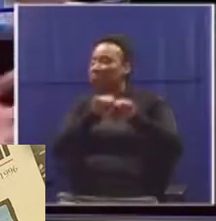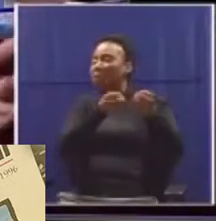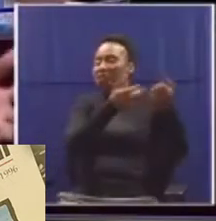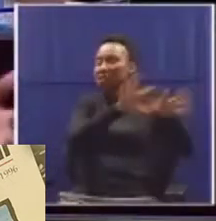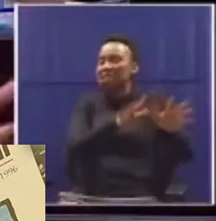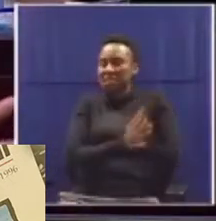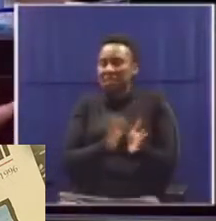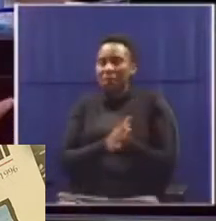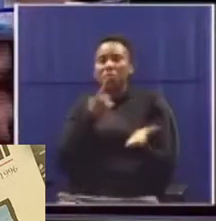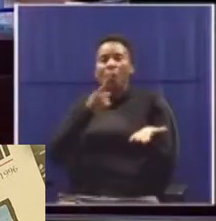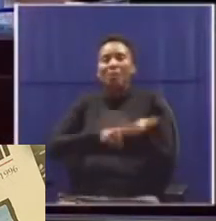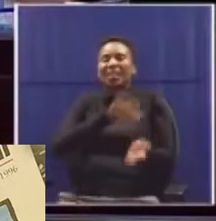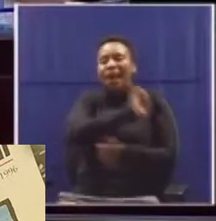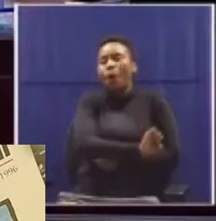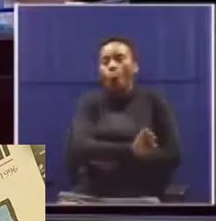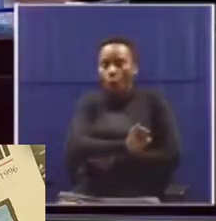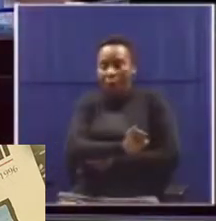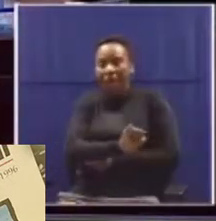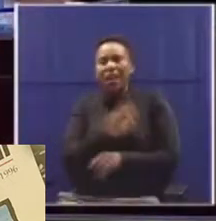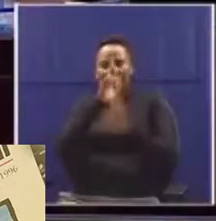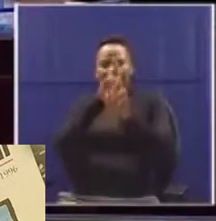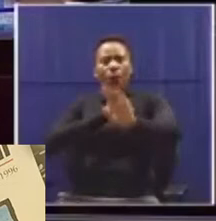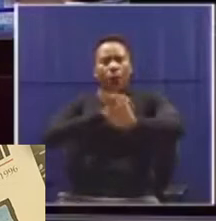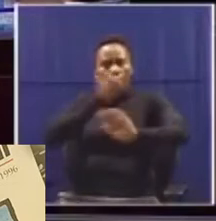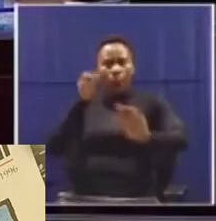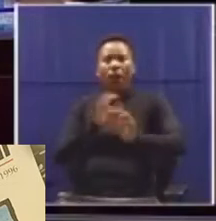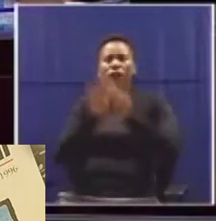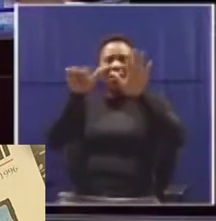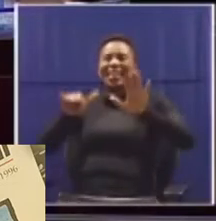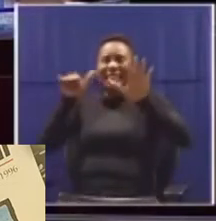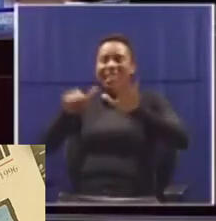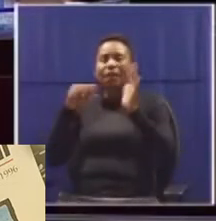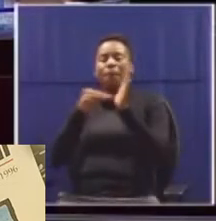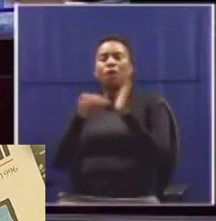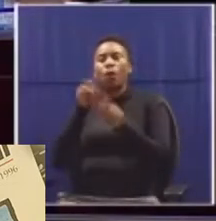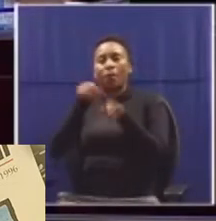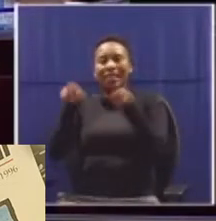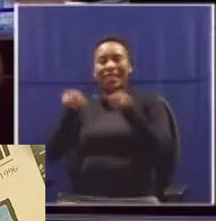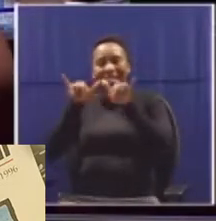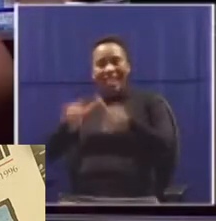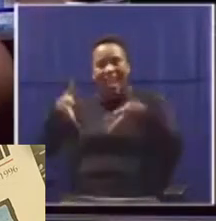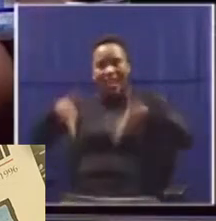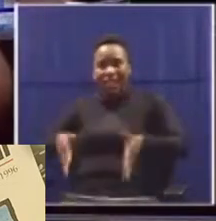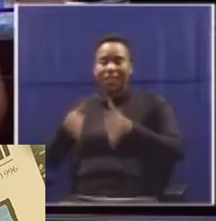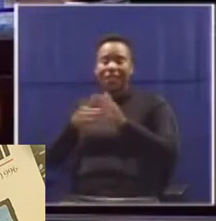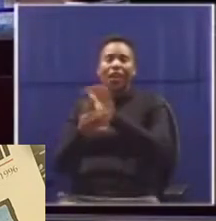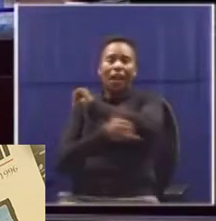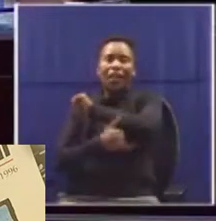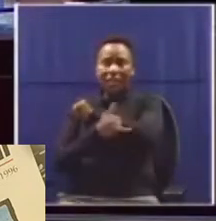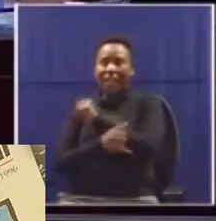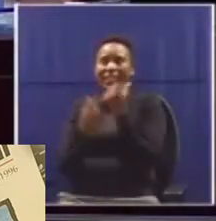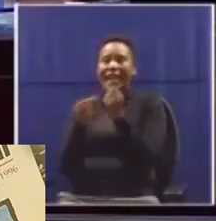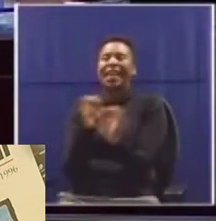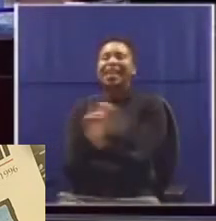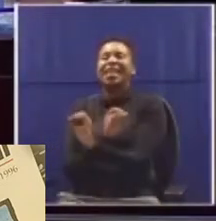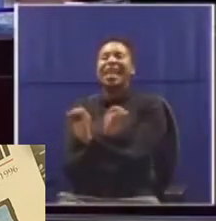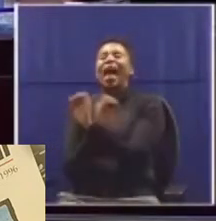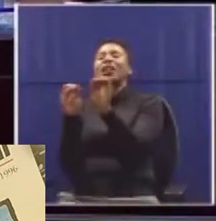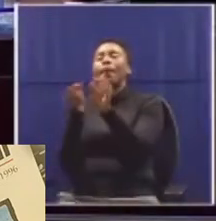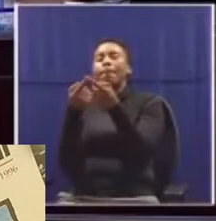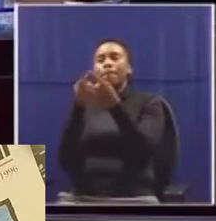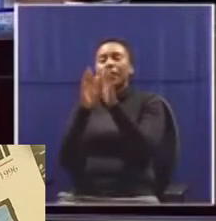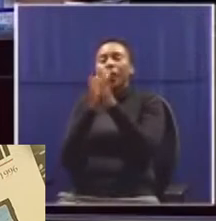its lack of respect for the 60 million residents of this country who have done nothing but ask